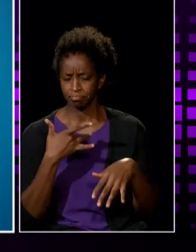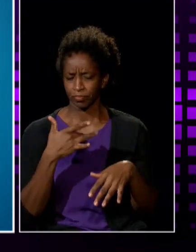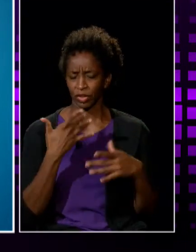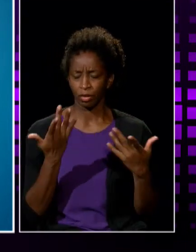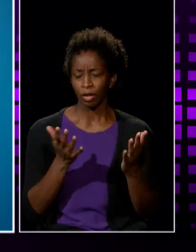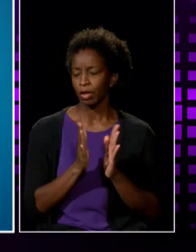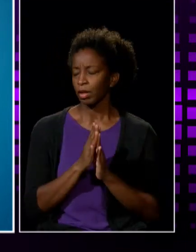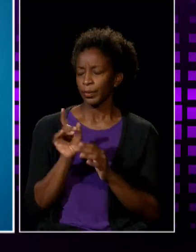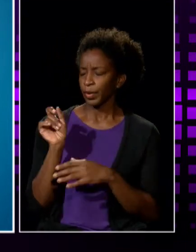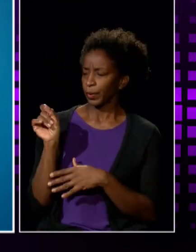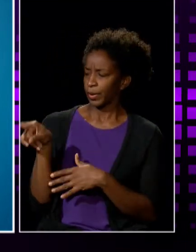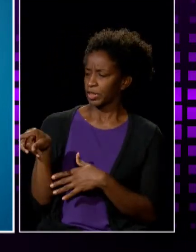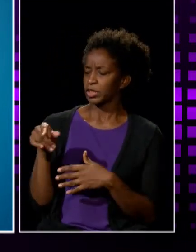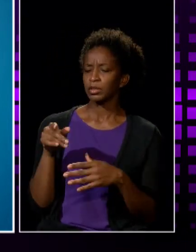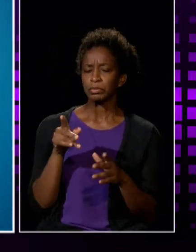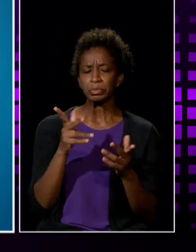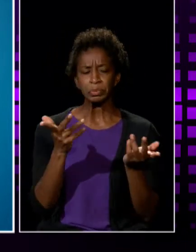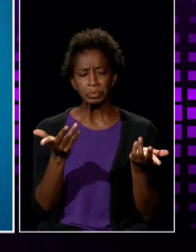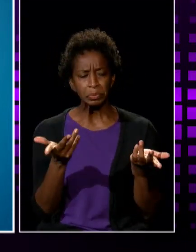Joe, as they may say?